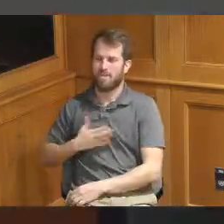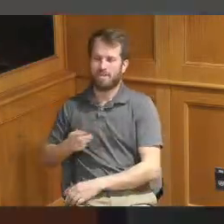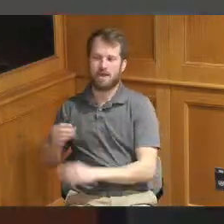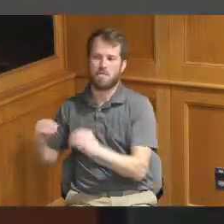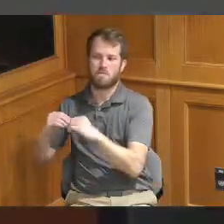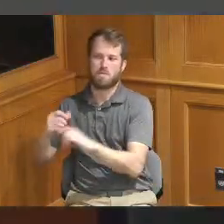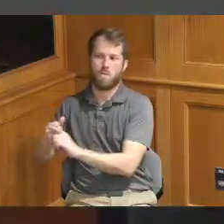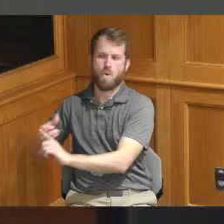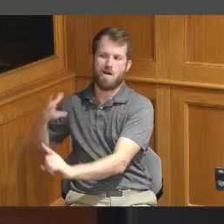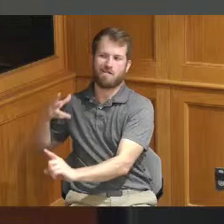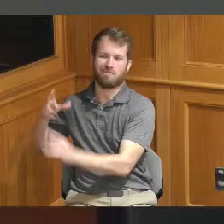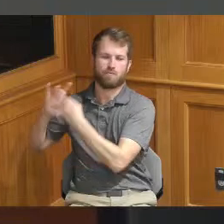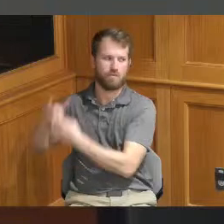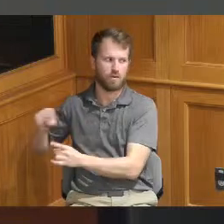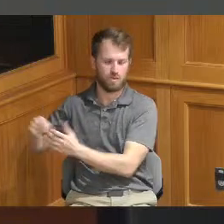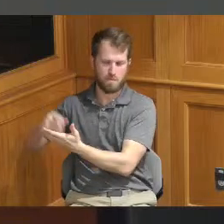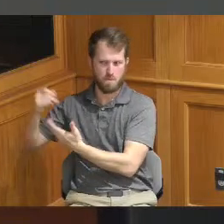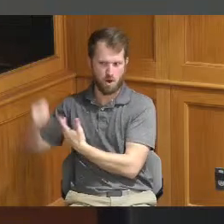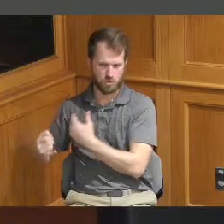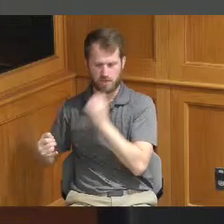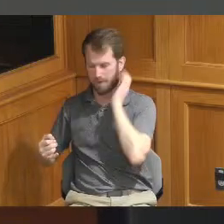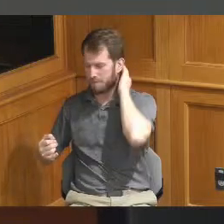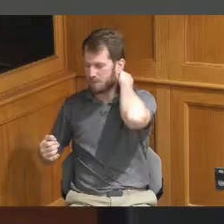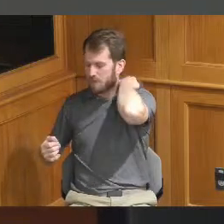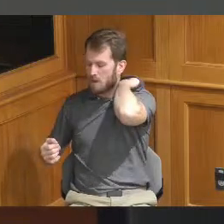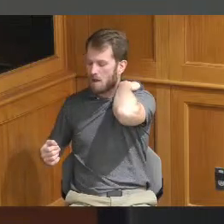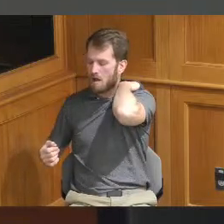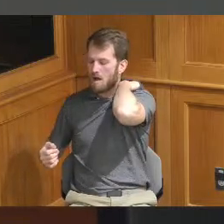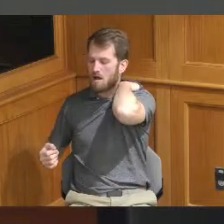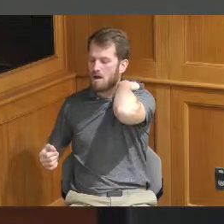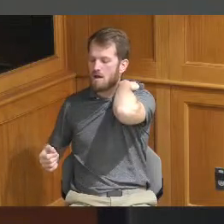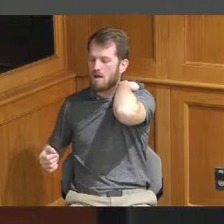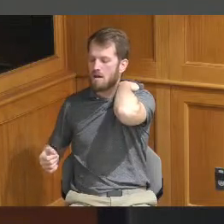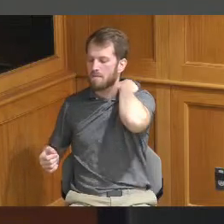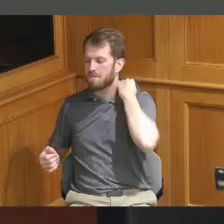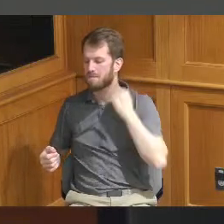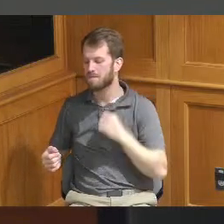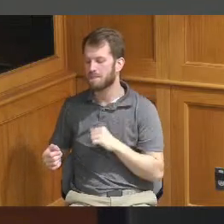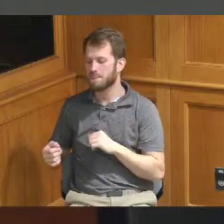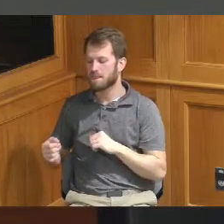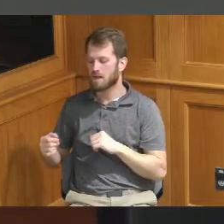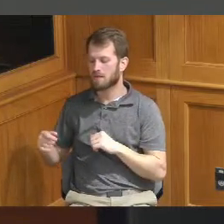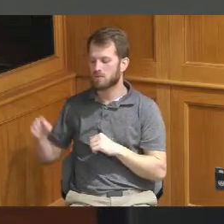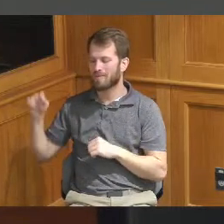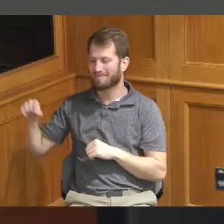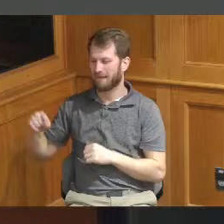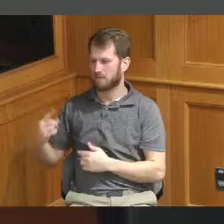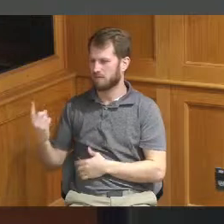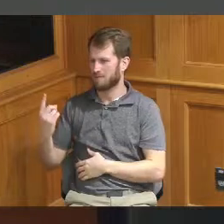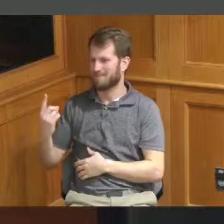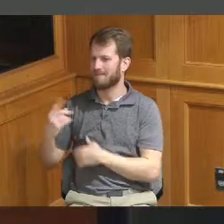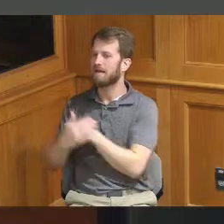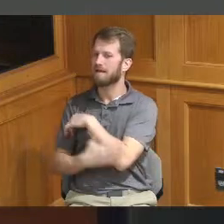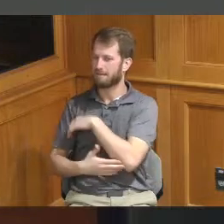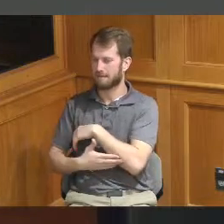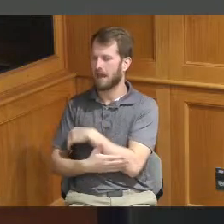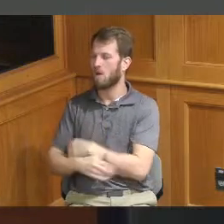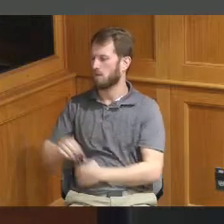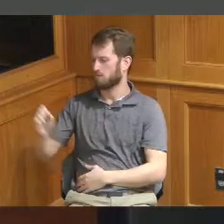project. Yeah. In and of itself, because it's something that the county did receive quite a bit